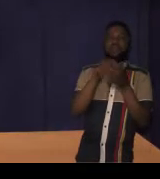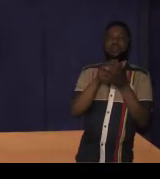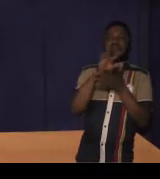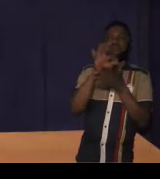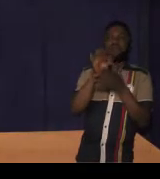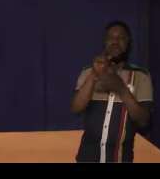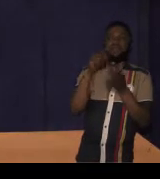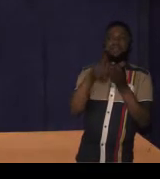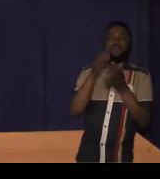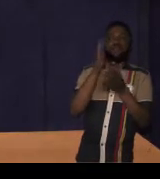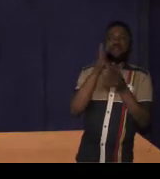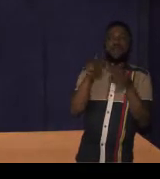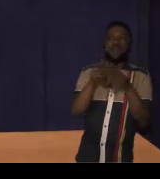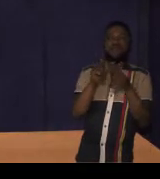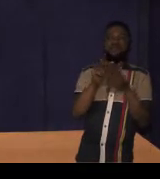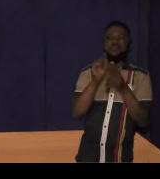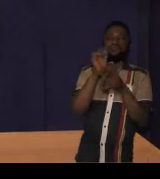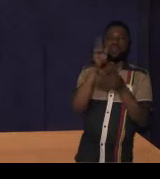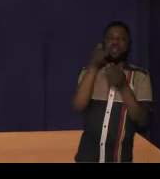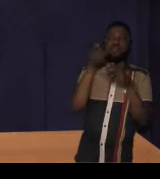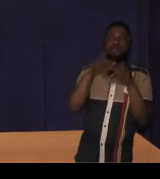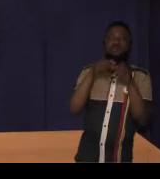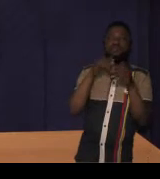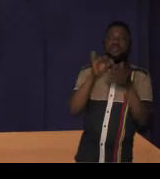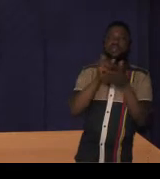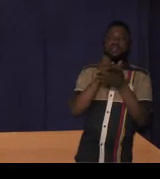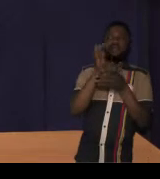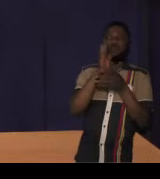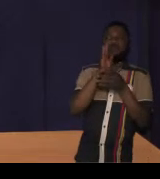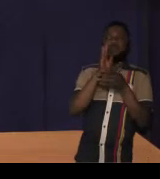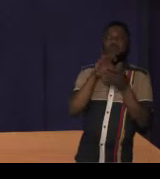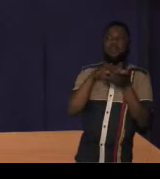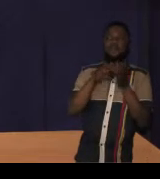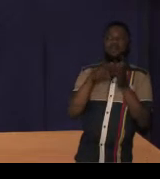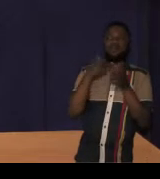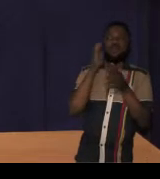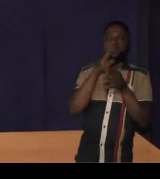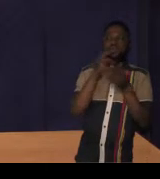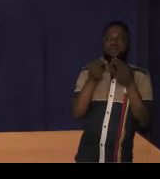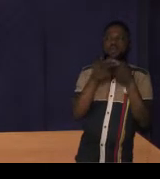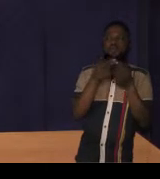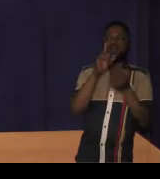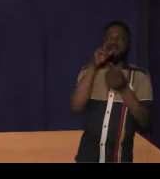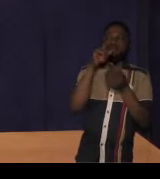13,005, this will also increase in that ratio. And that means that we'll be multiplying 1 liter